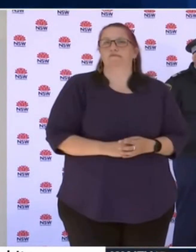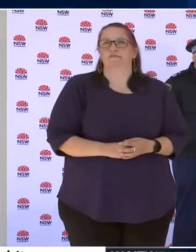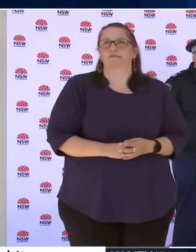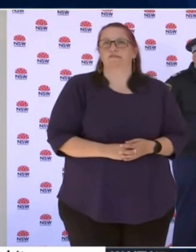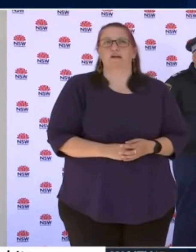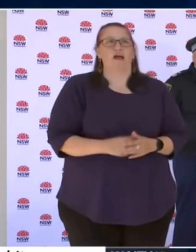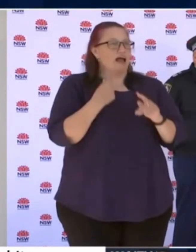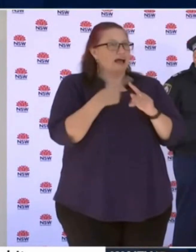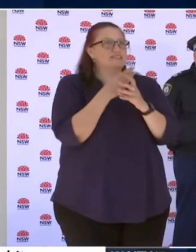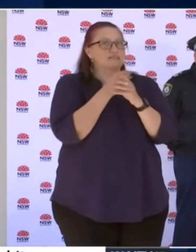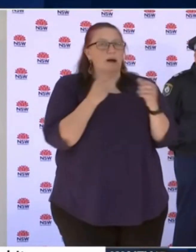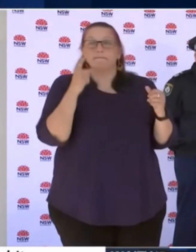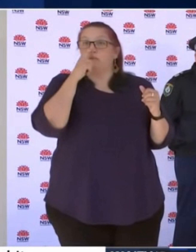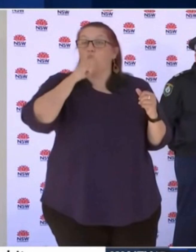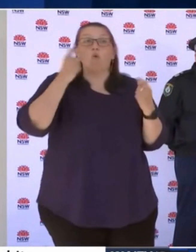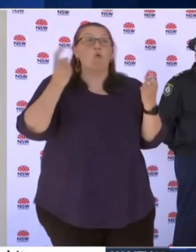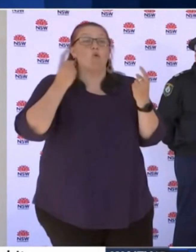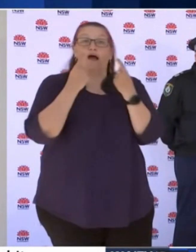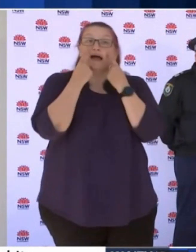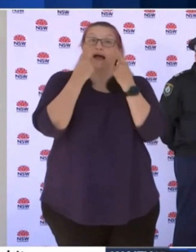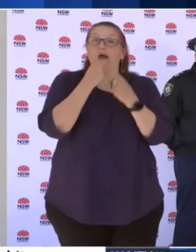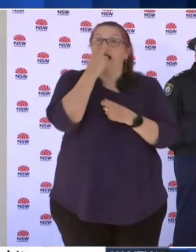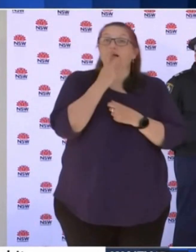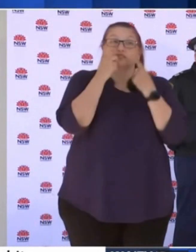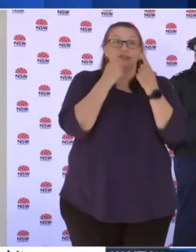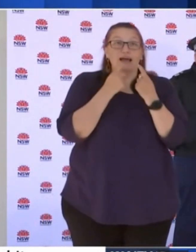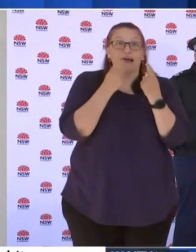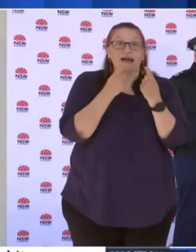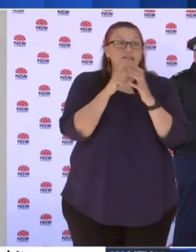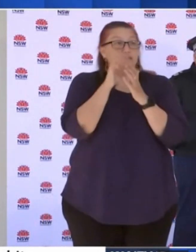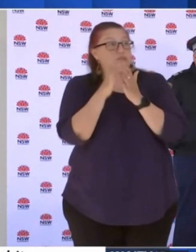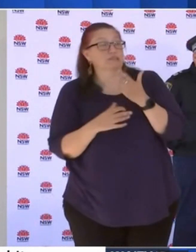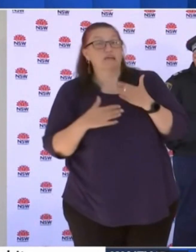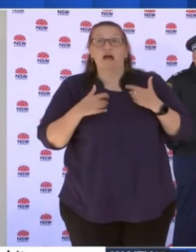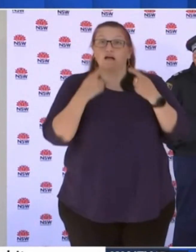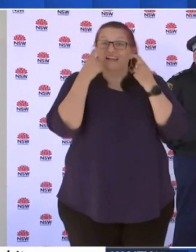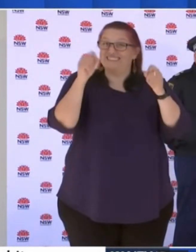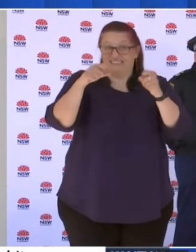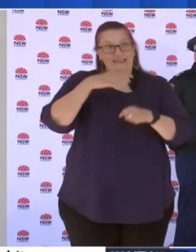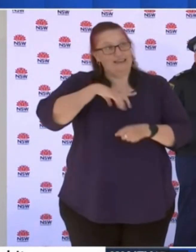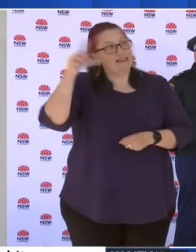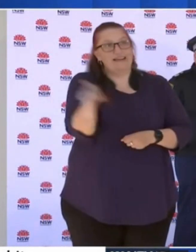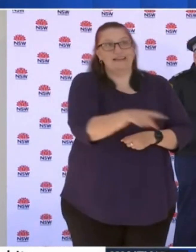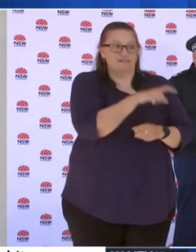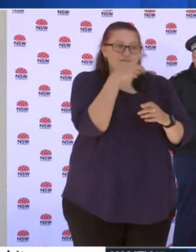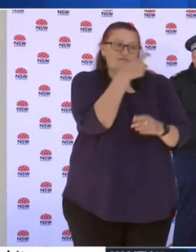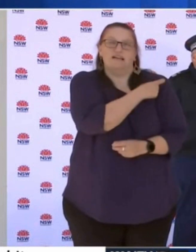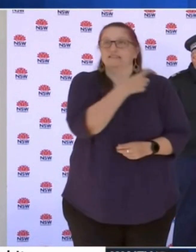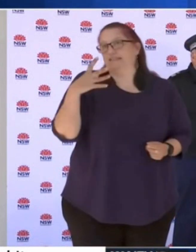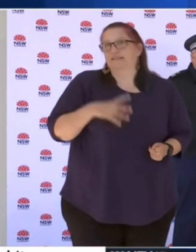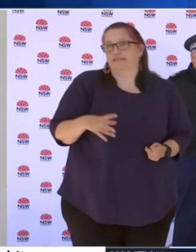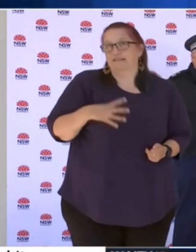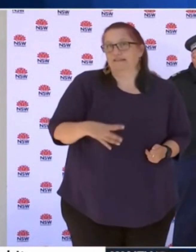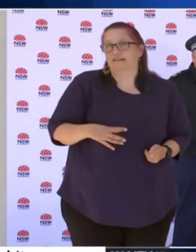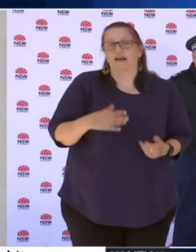do want to attract, and they're aged care workers and healthcare workers. As you know, the healthcare workforce is a large one, and there's often new